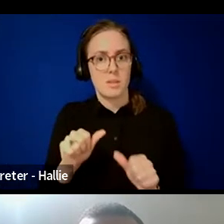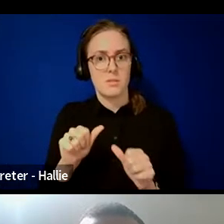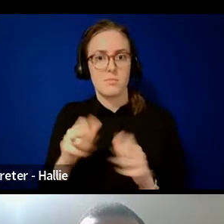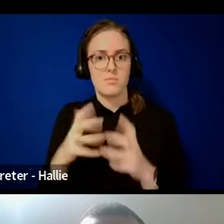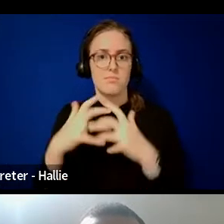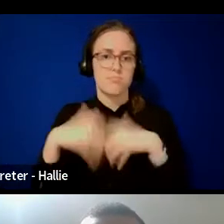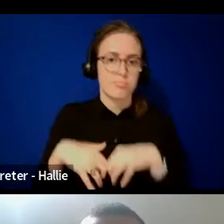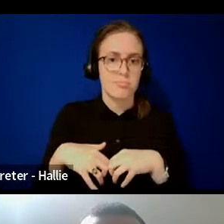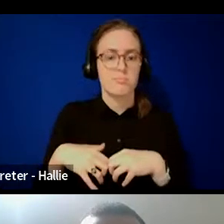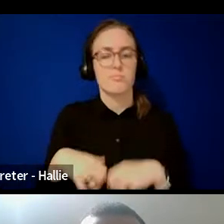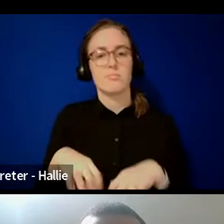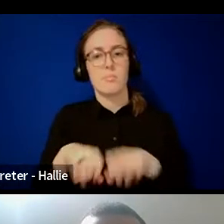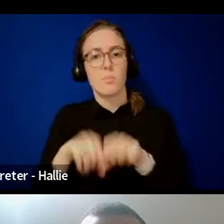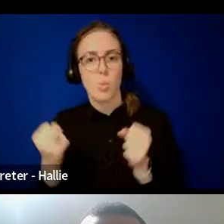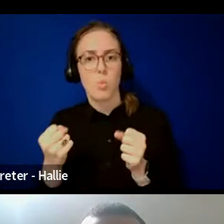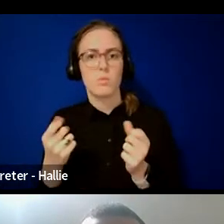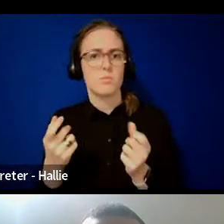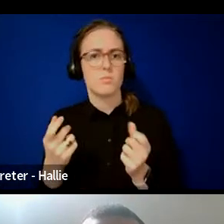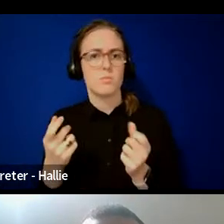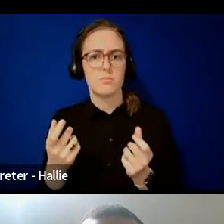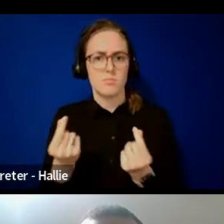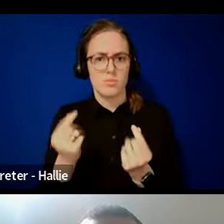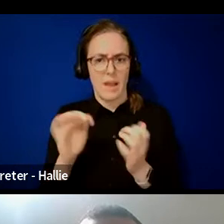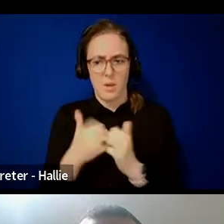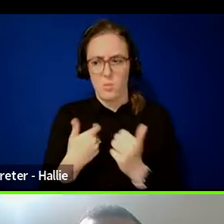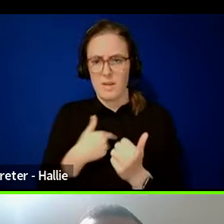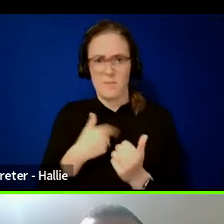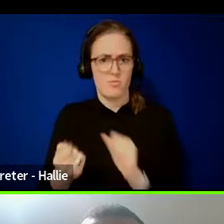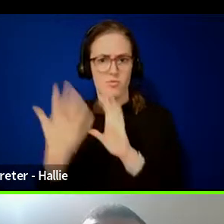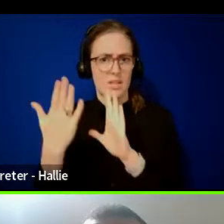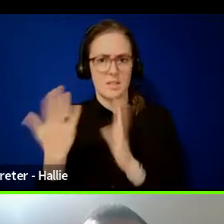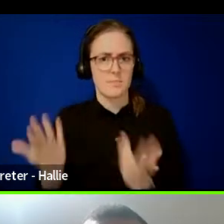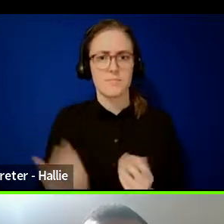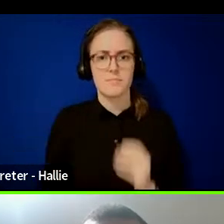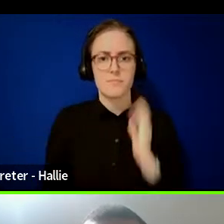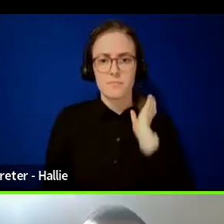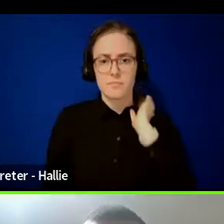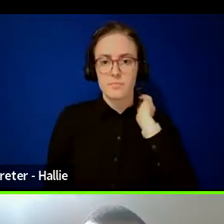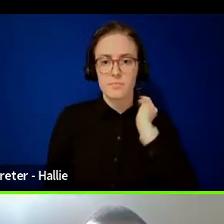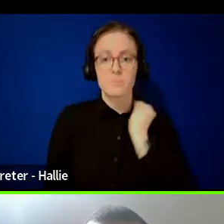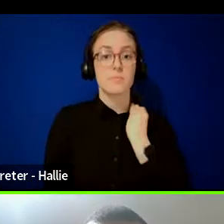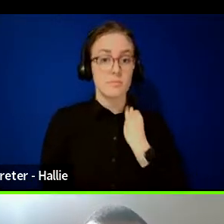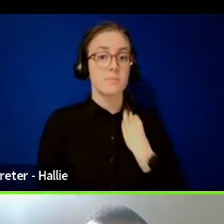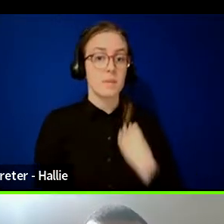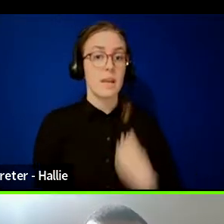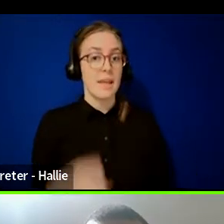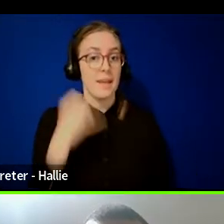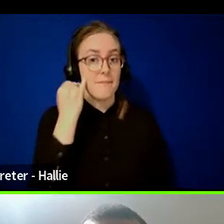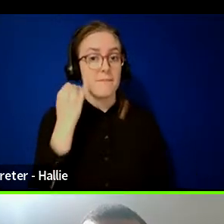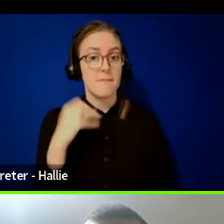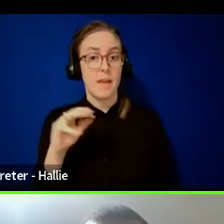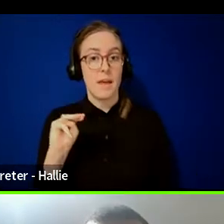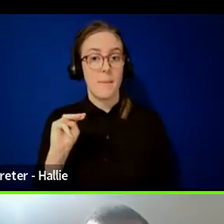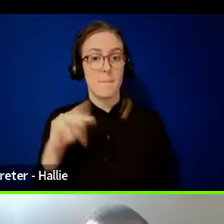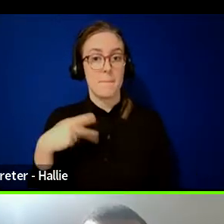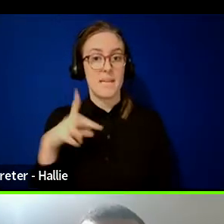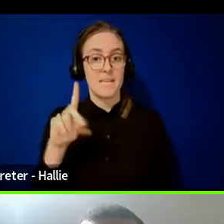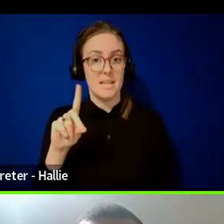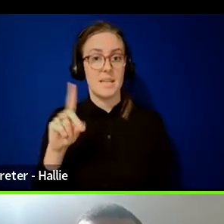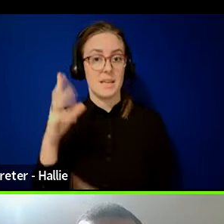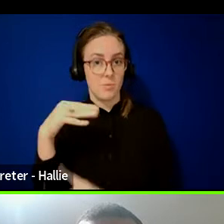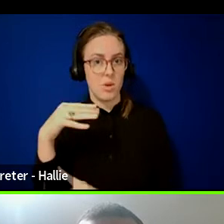residents or commissioners to get that addressed? Well, if it's an MPD camera, we should be able to see